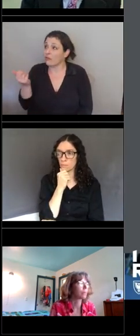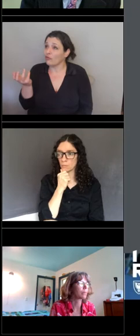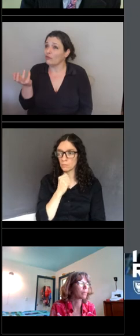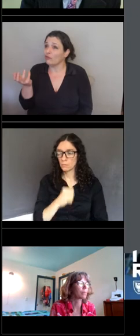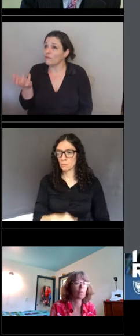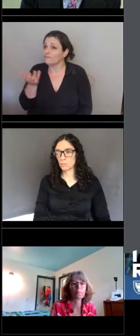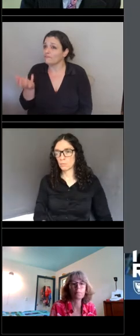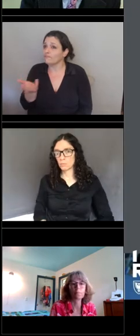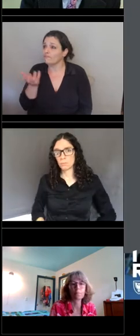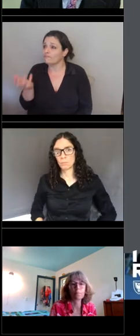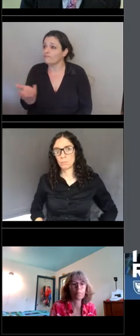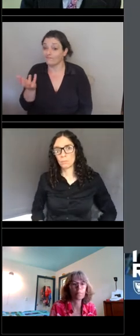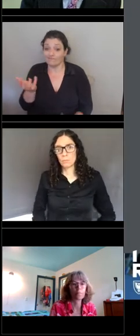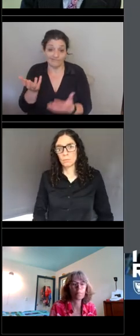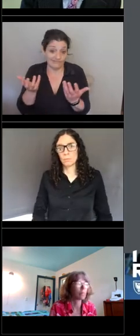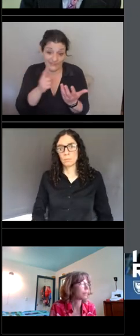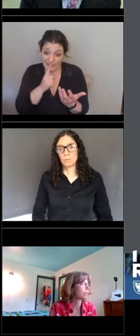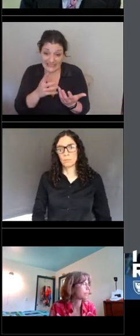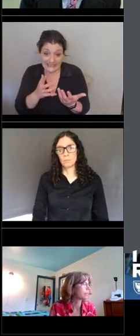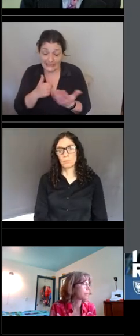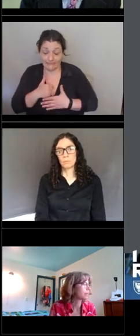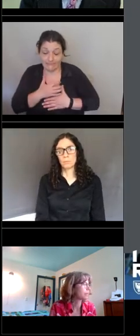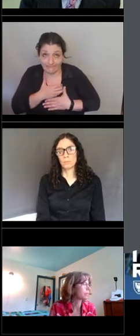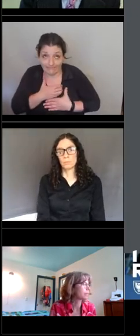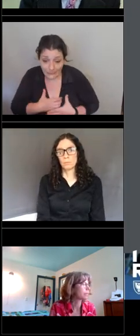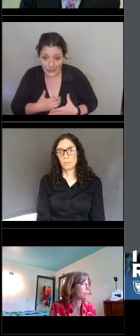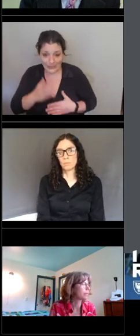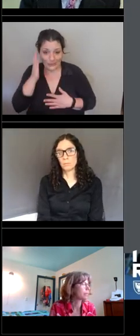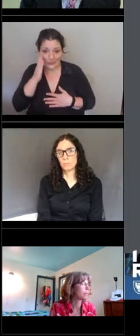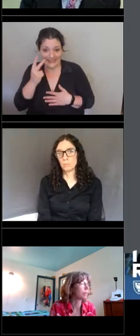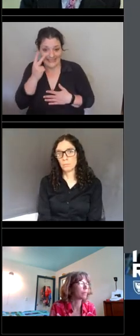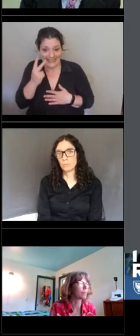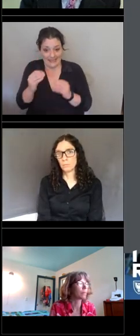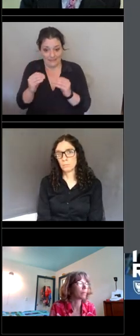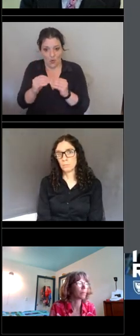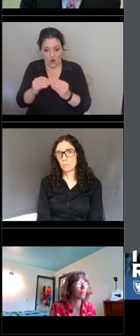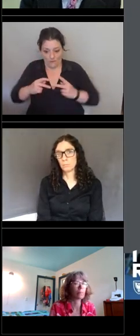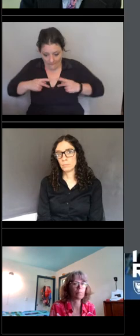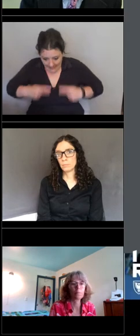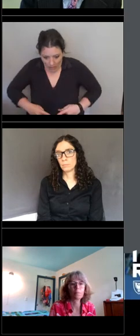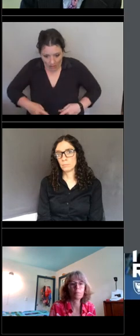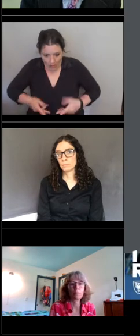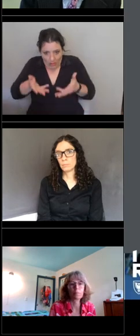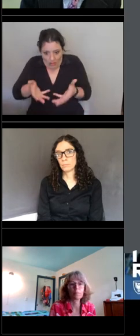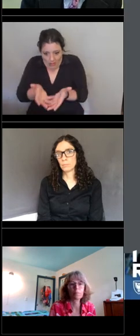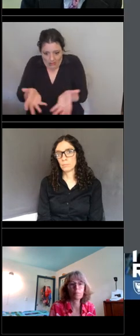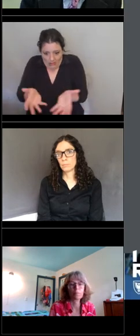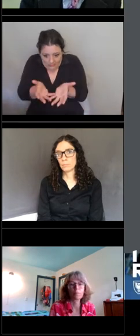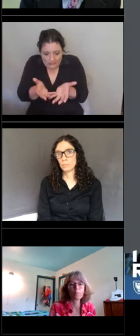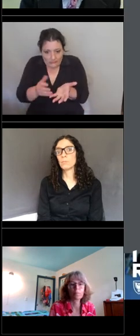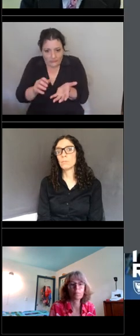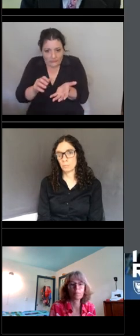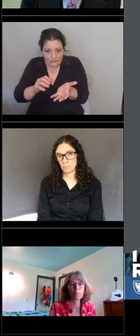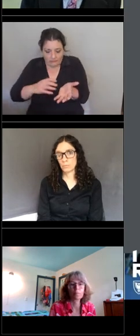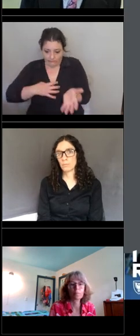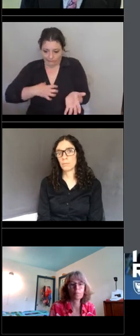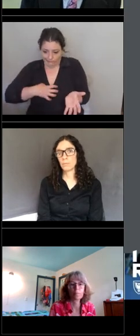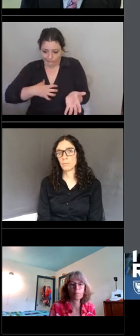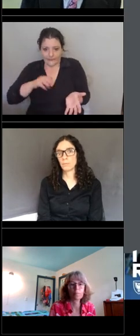ultimately, I would love to see a lot more physical concrete adaptation measures, just because a lot of these, because they're site